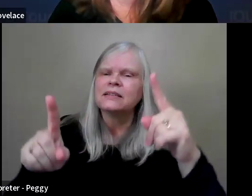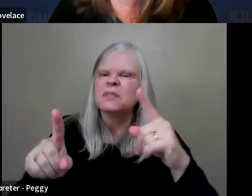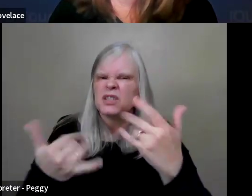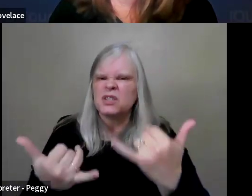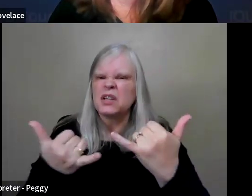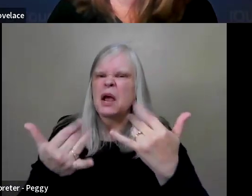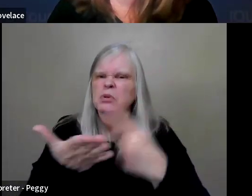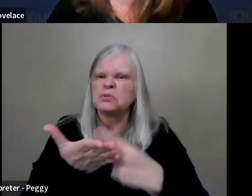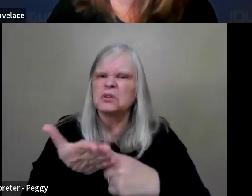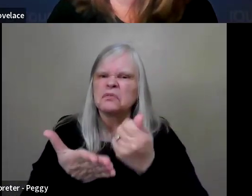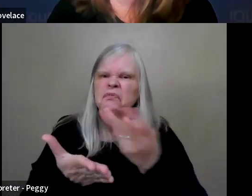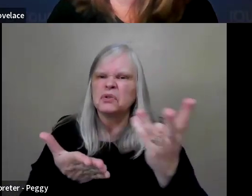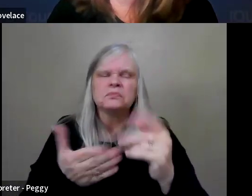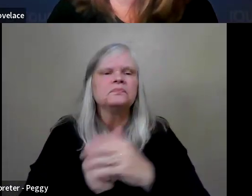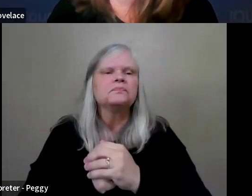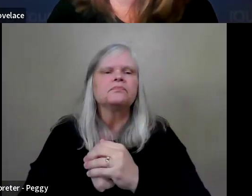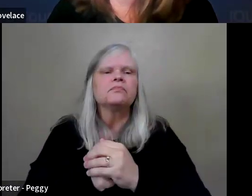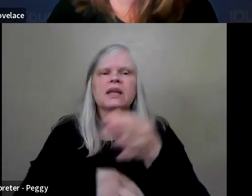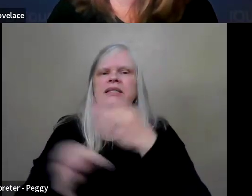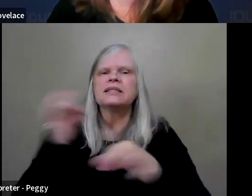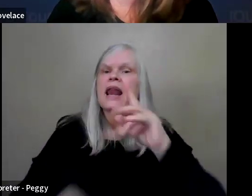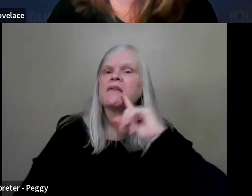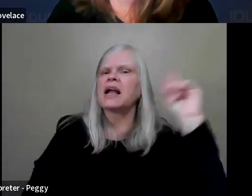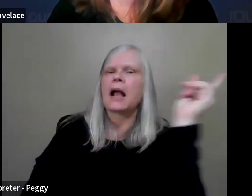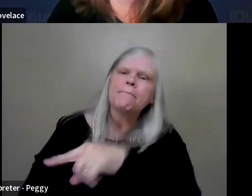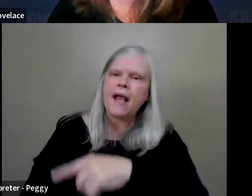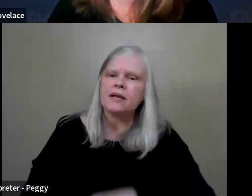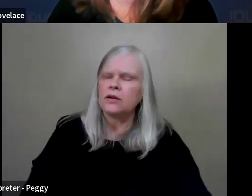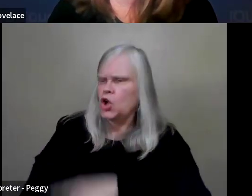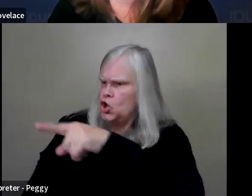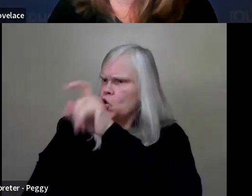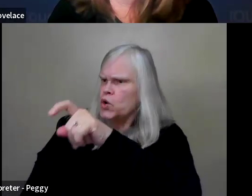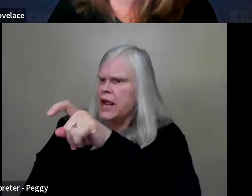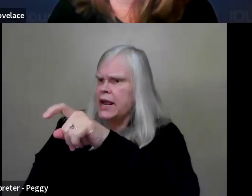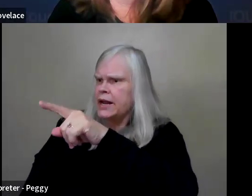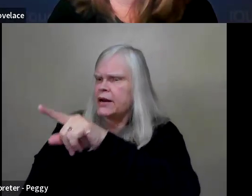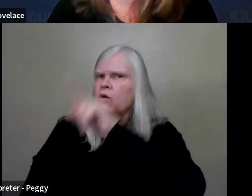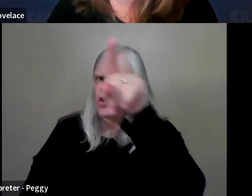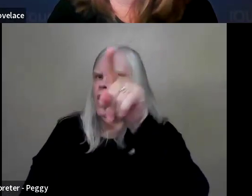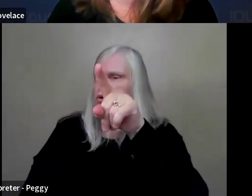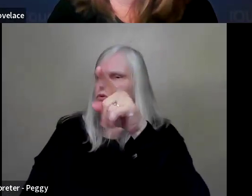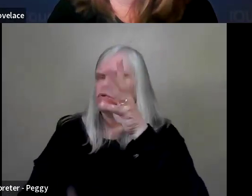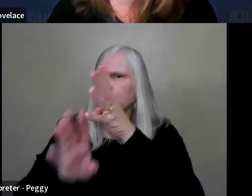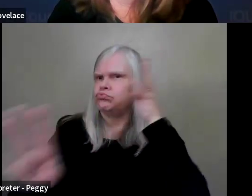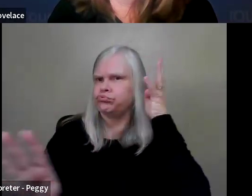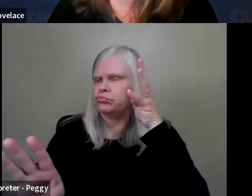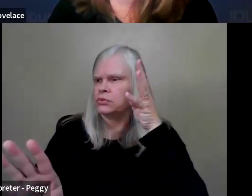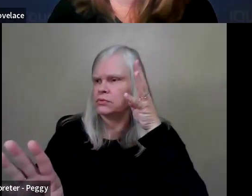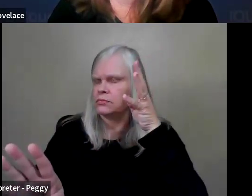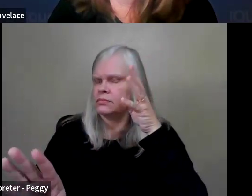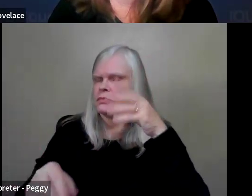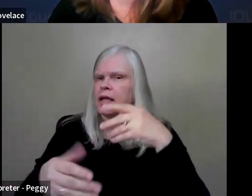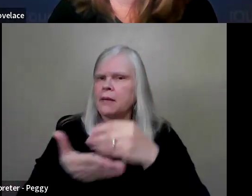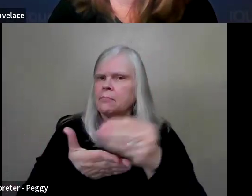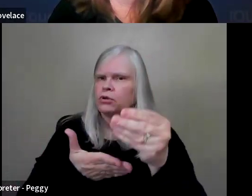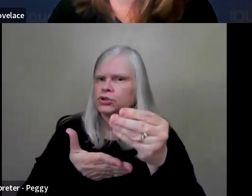few. Instead of saying a command, such as, "You need to go through the checkout now," they might just